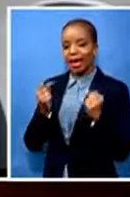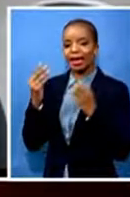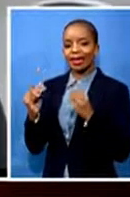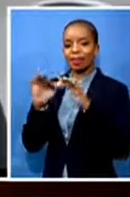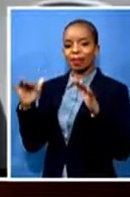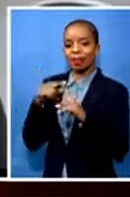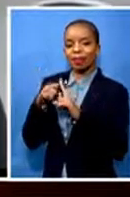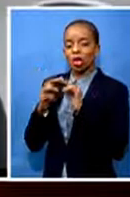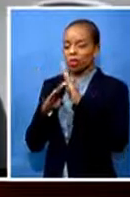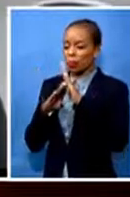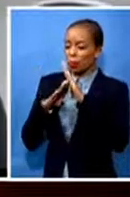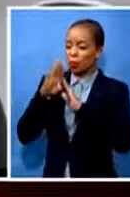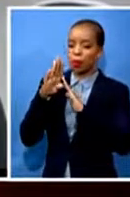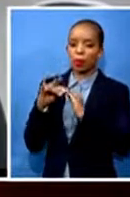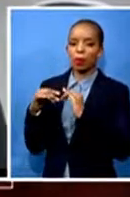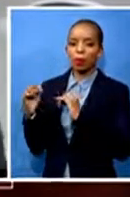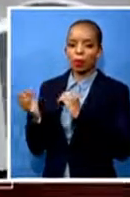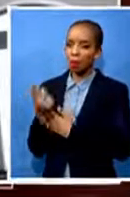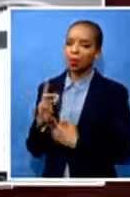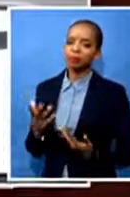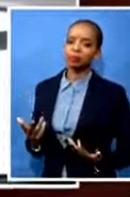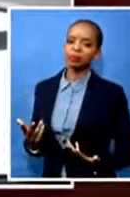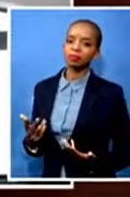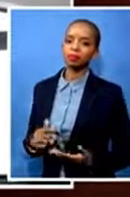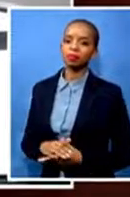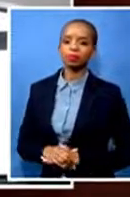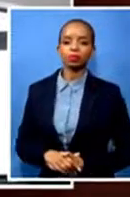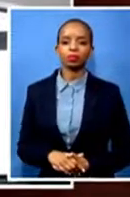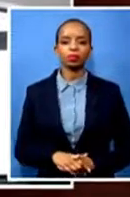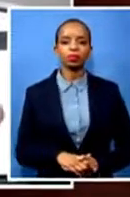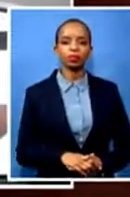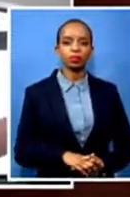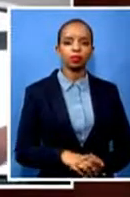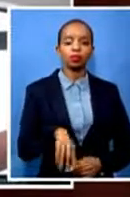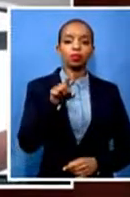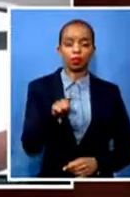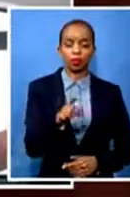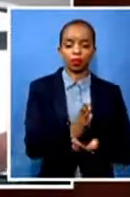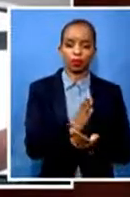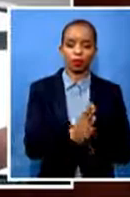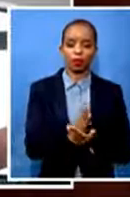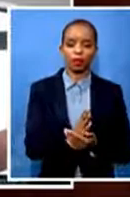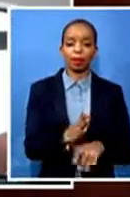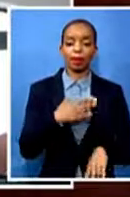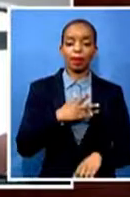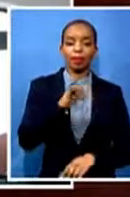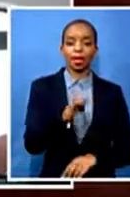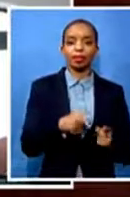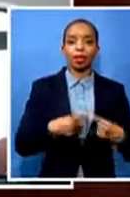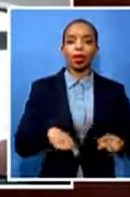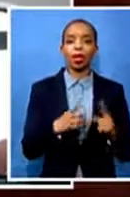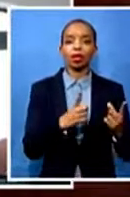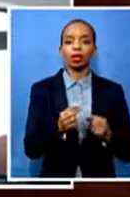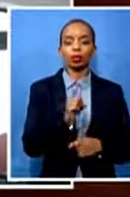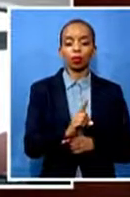Of course, by that time, we would have handed over the wards to the IEC. It